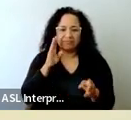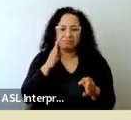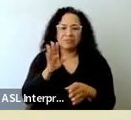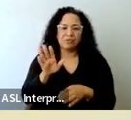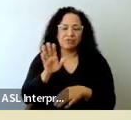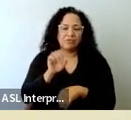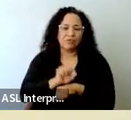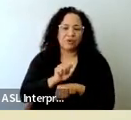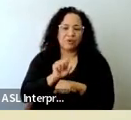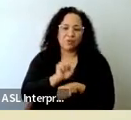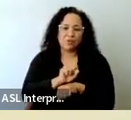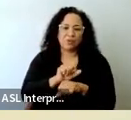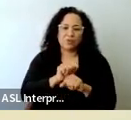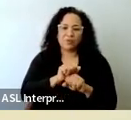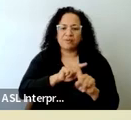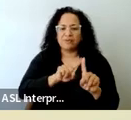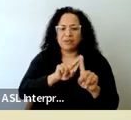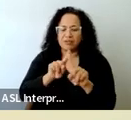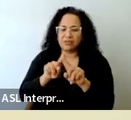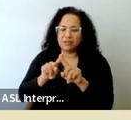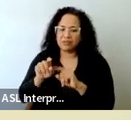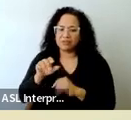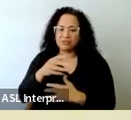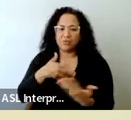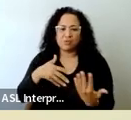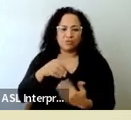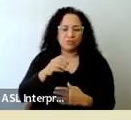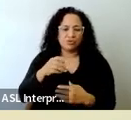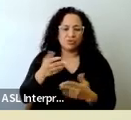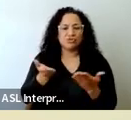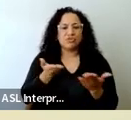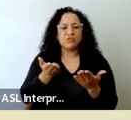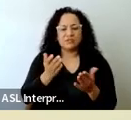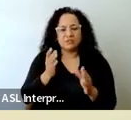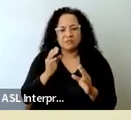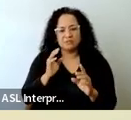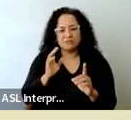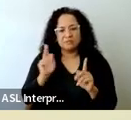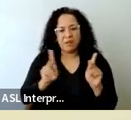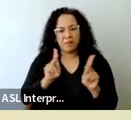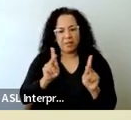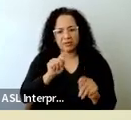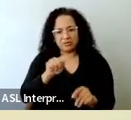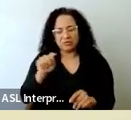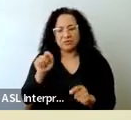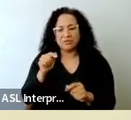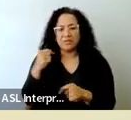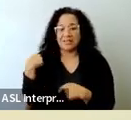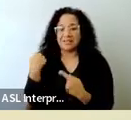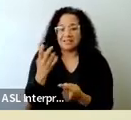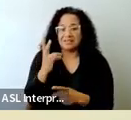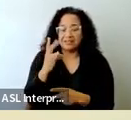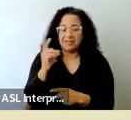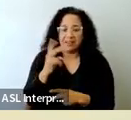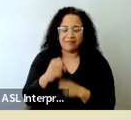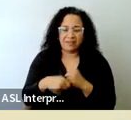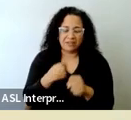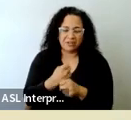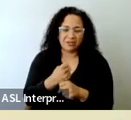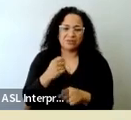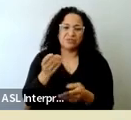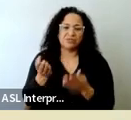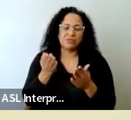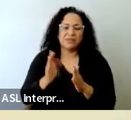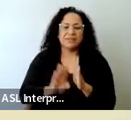with various social service populations, with the last 17 and a half years serving the developmental